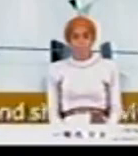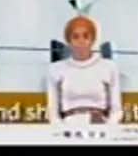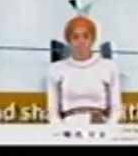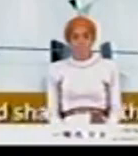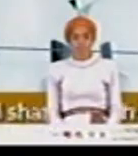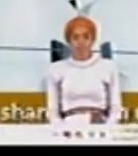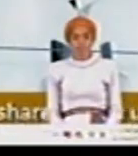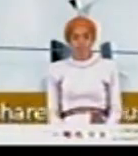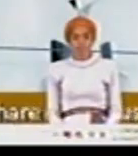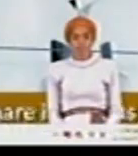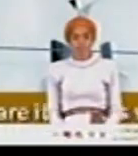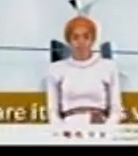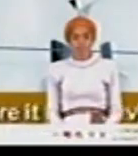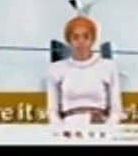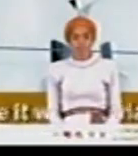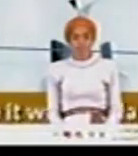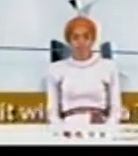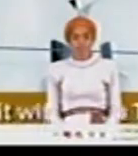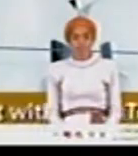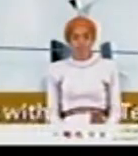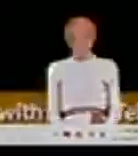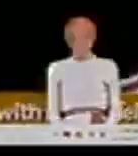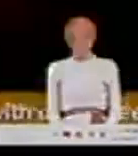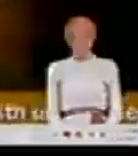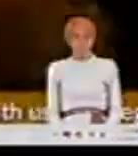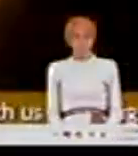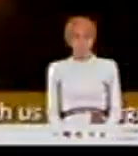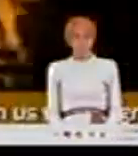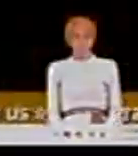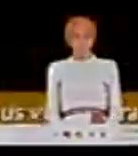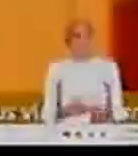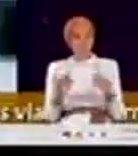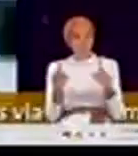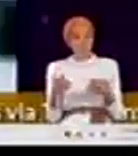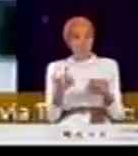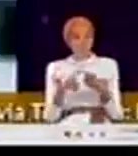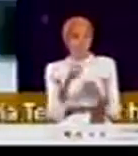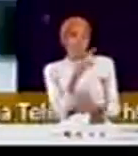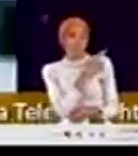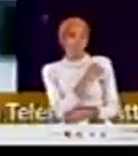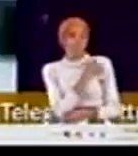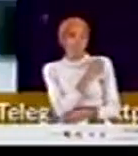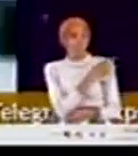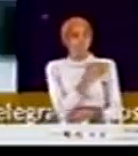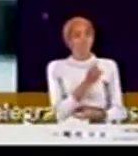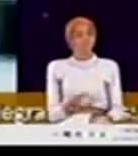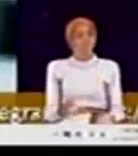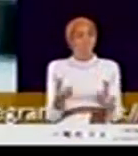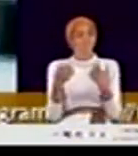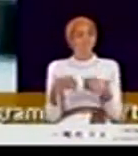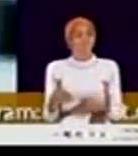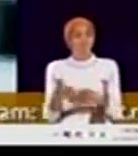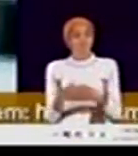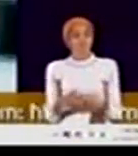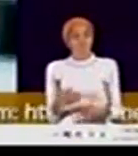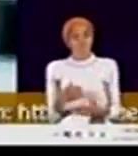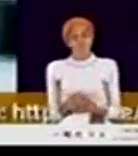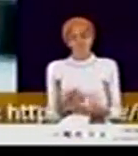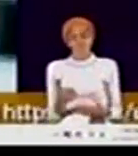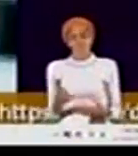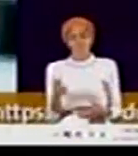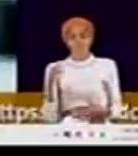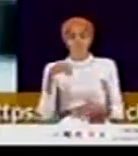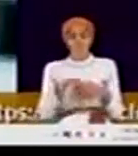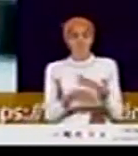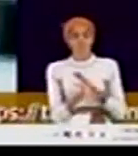I went to the hospital. As I went to the hospital, I came back. I was right there inside the house.